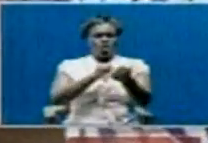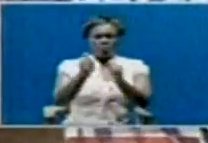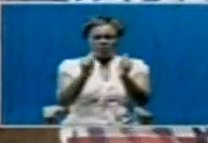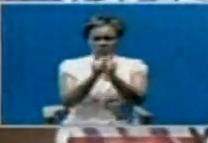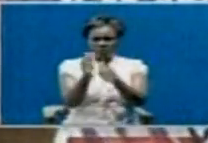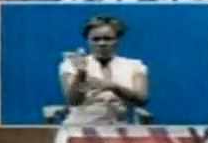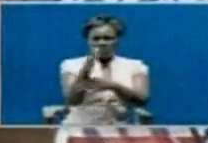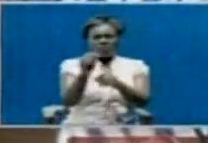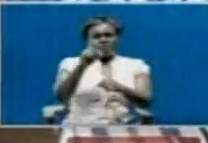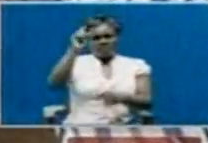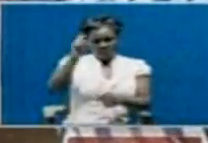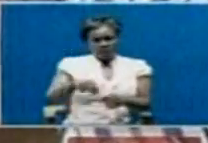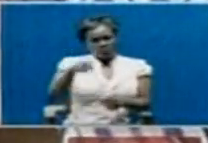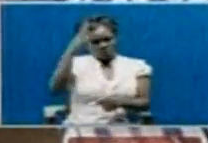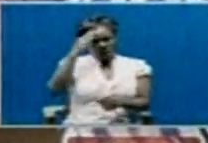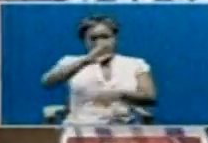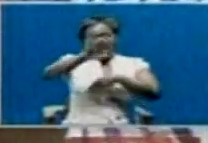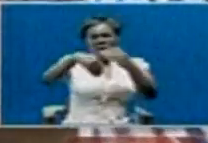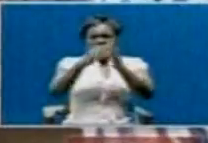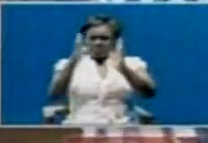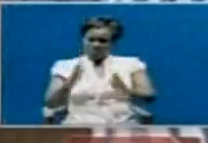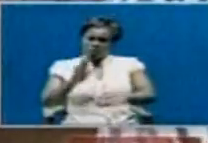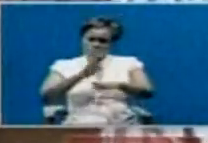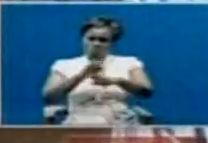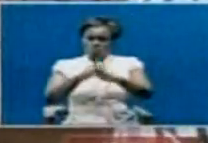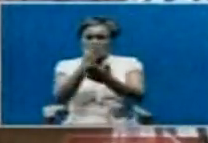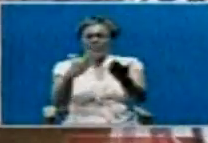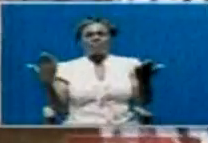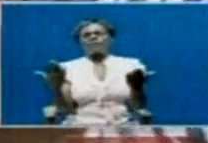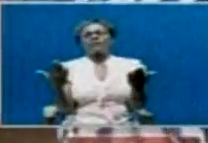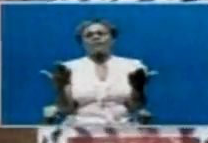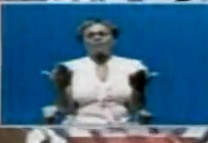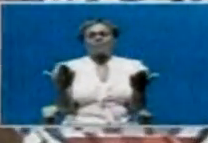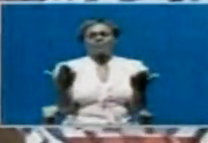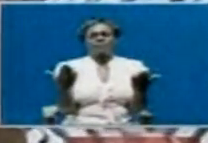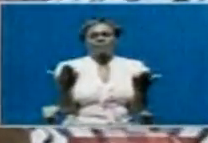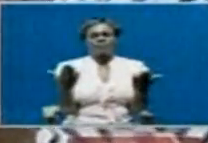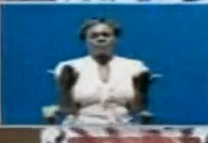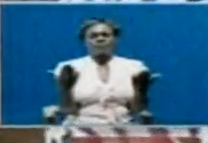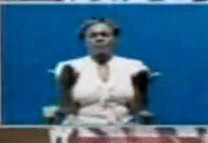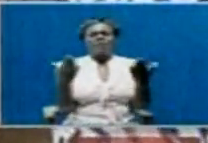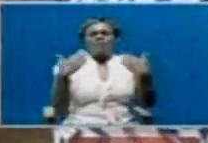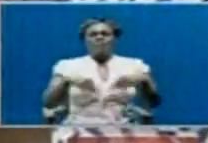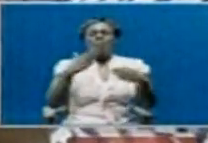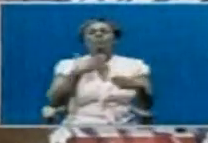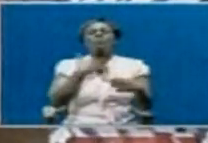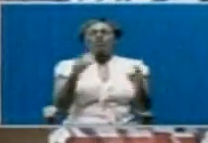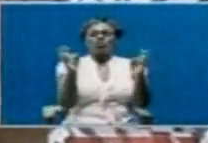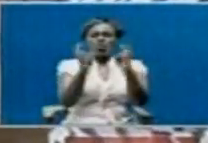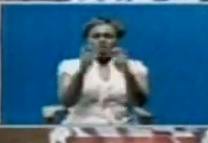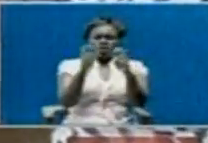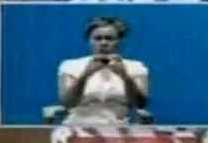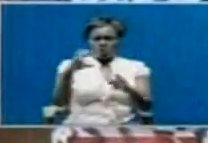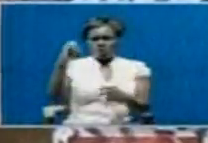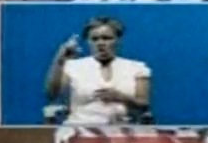swimming. You have to do your stuff. Everybody is good at something better than somebody else. Yes. If people want to get in touch and just say, look,